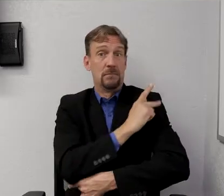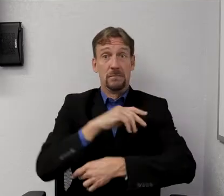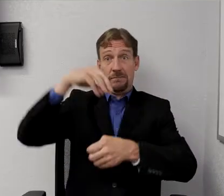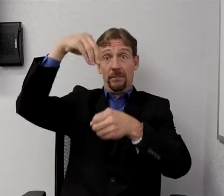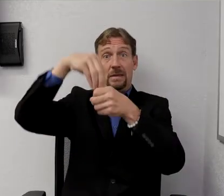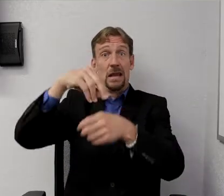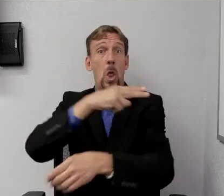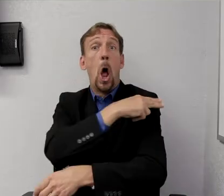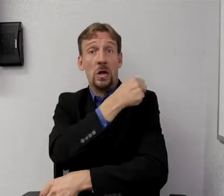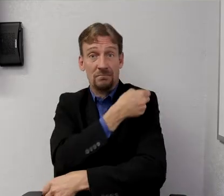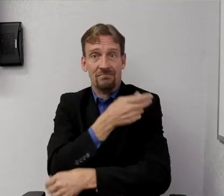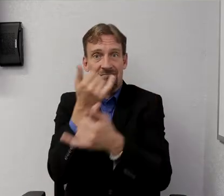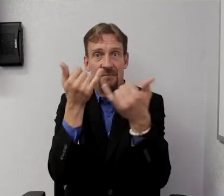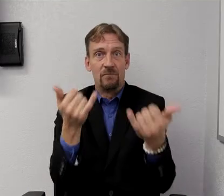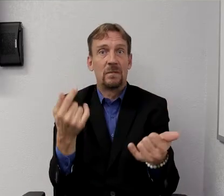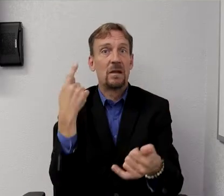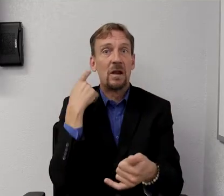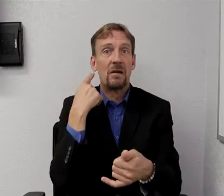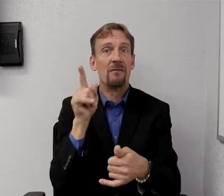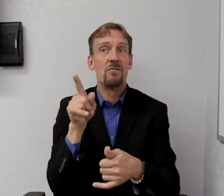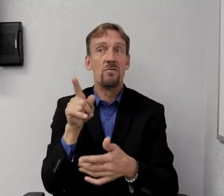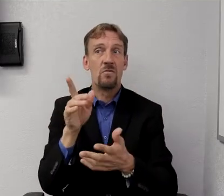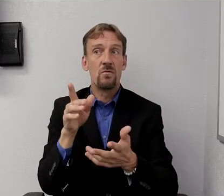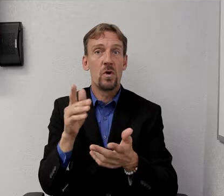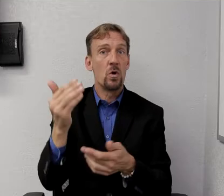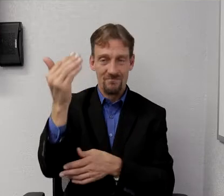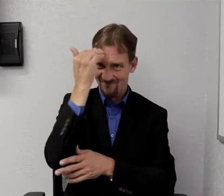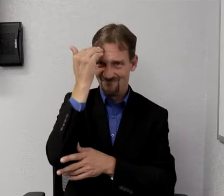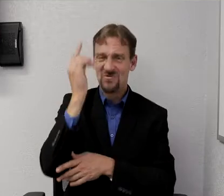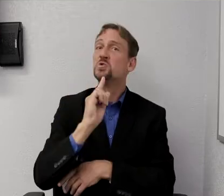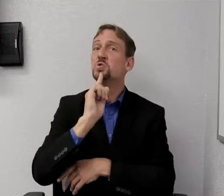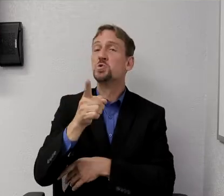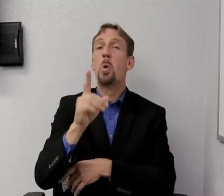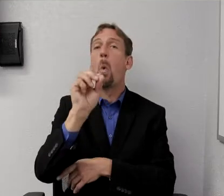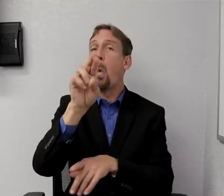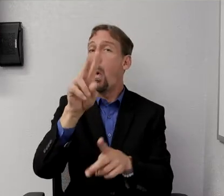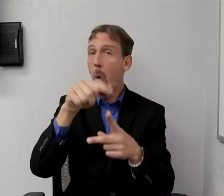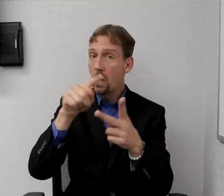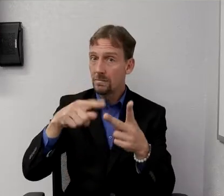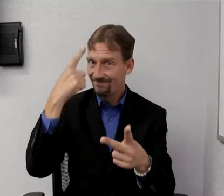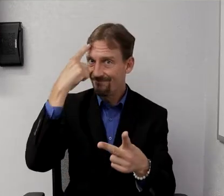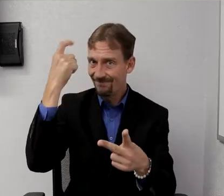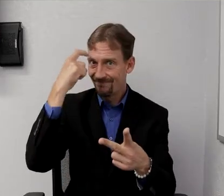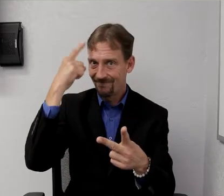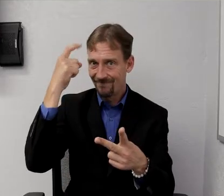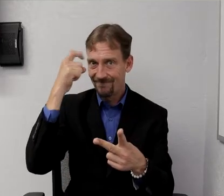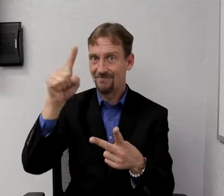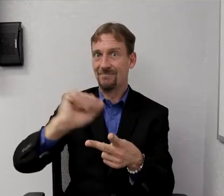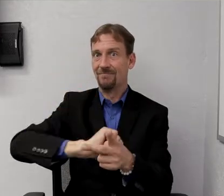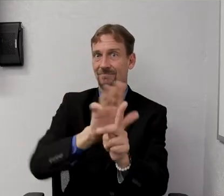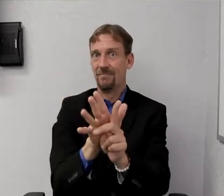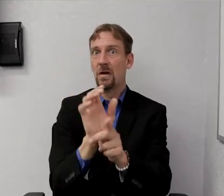hospital that are in for known coronavirus or suspected. Of the